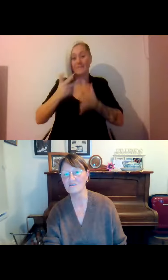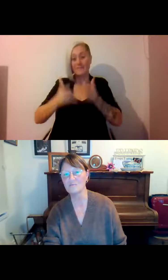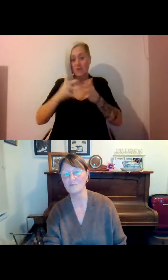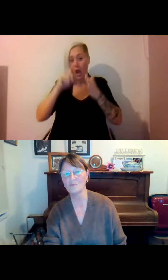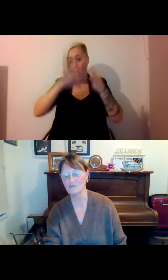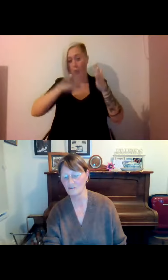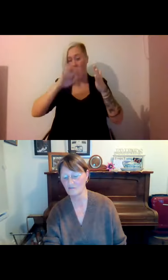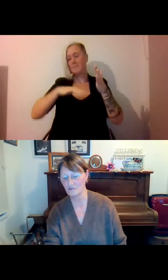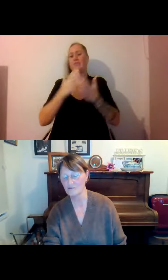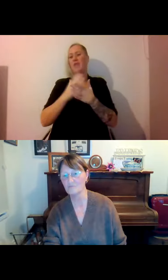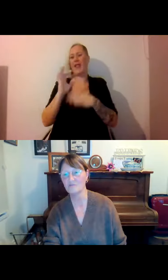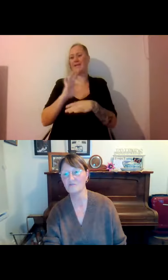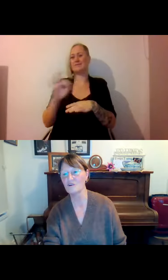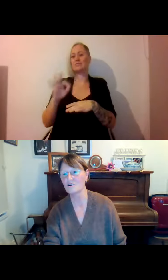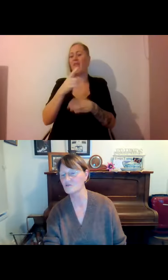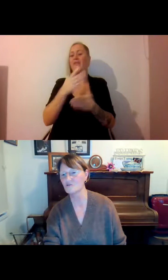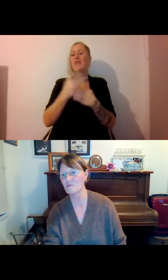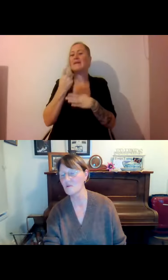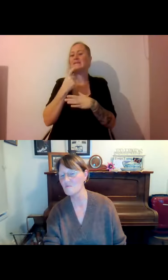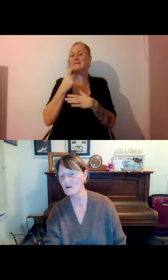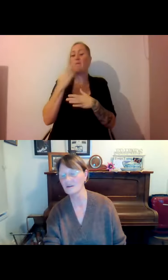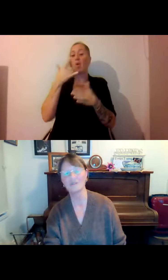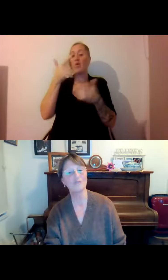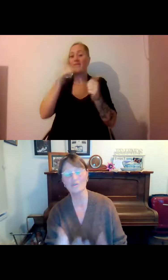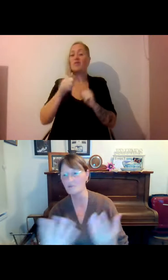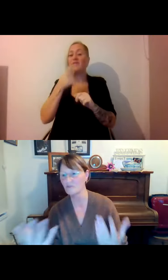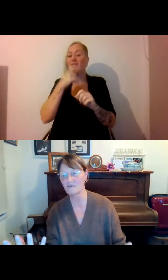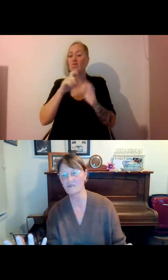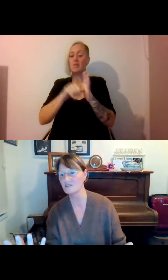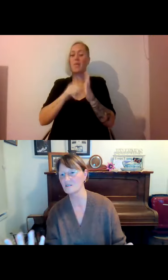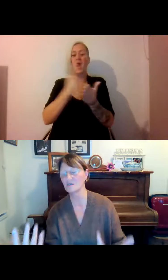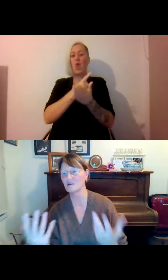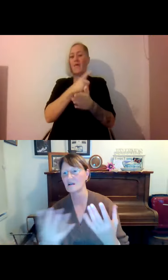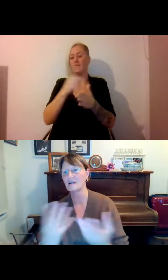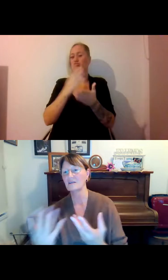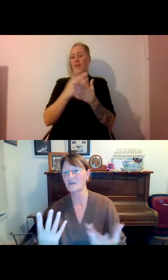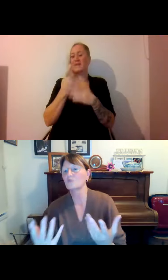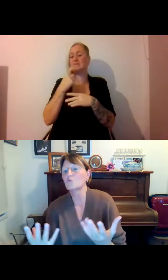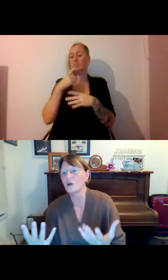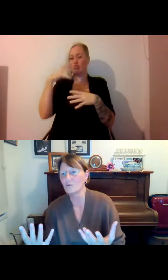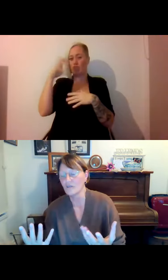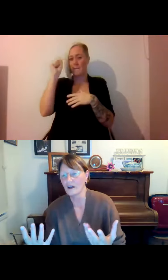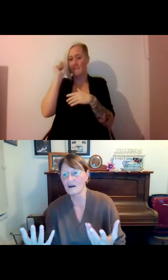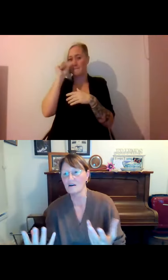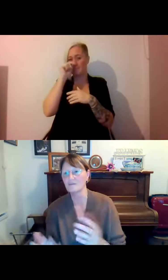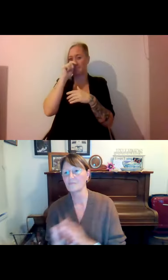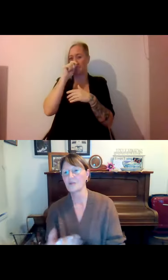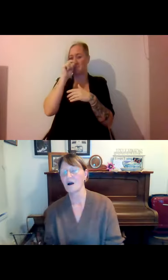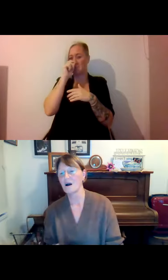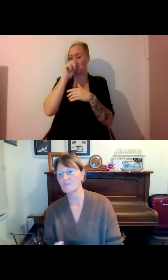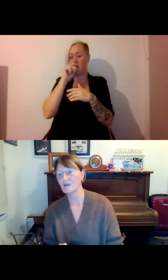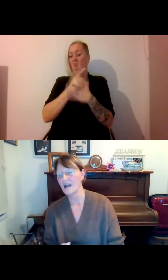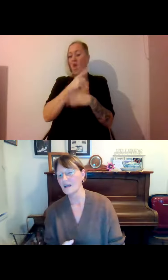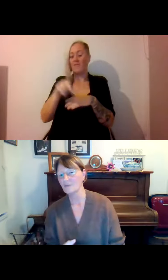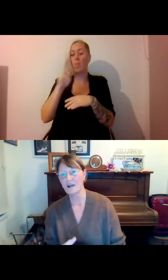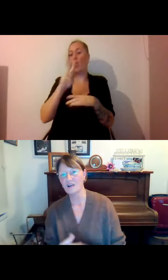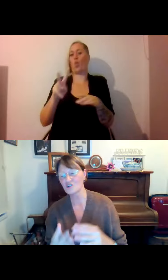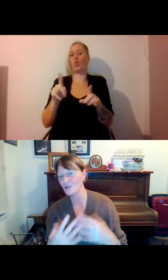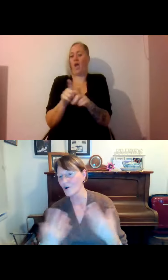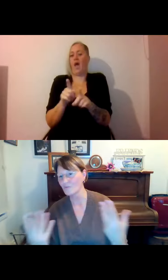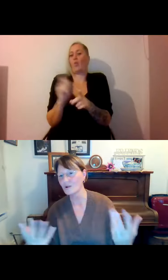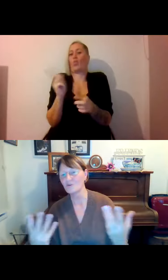quite simple once you've used them a few times to remember. A lot of them are very similar if they look like what they are, it